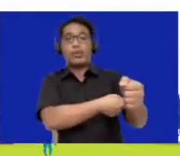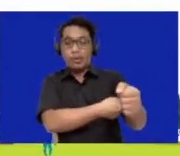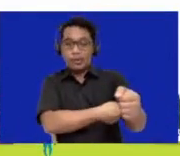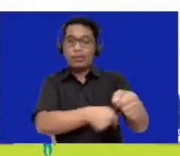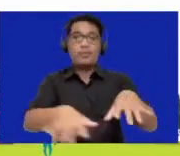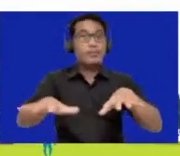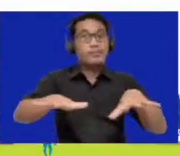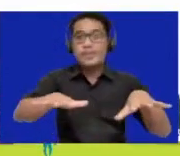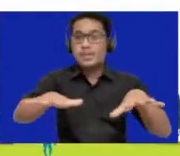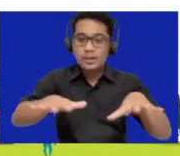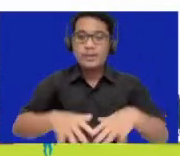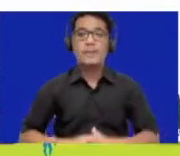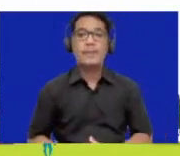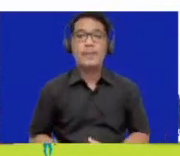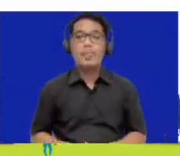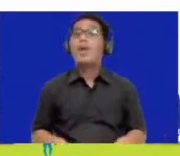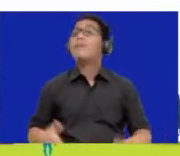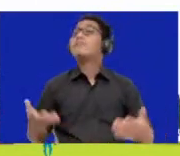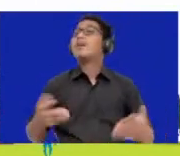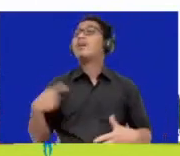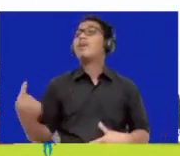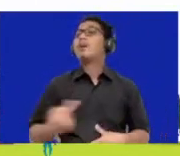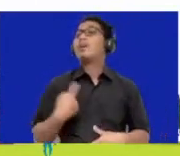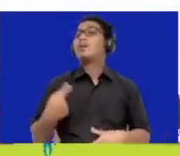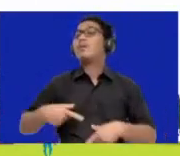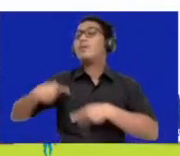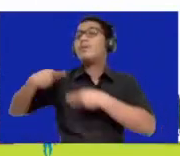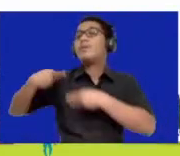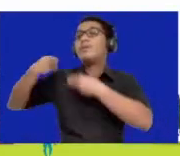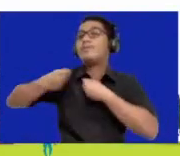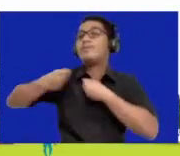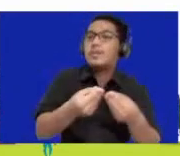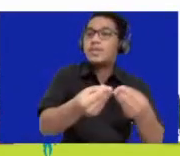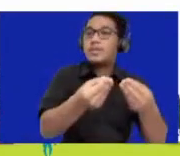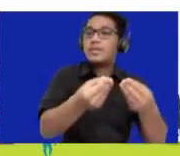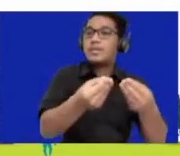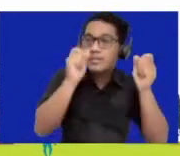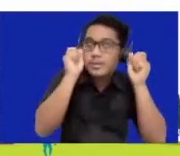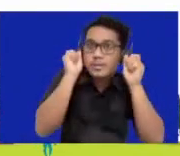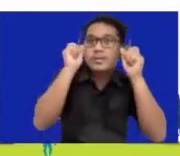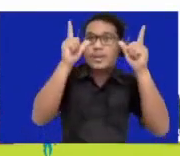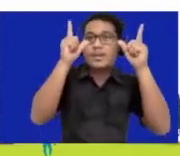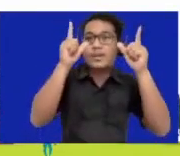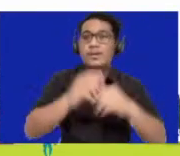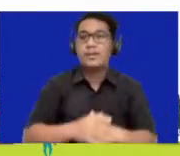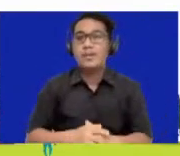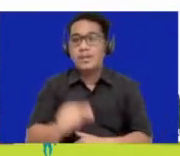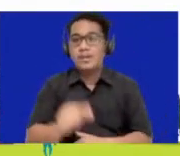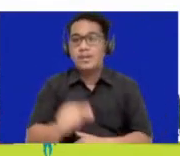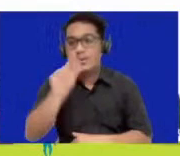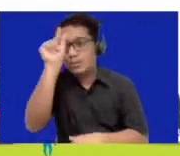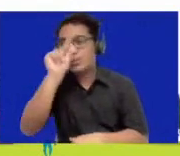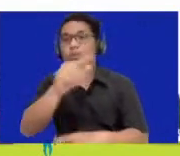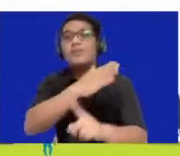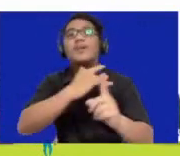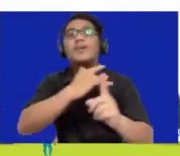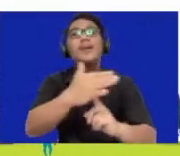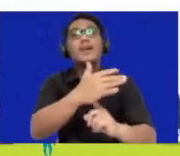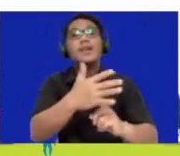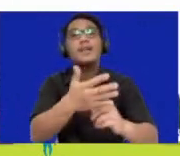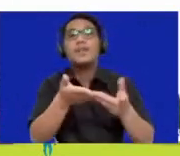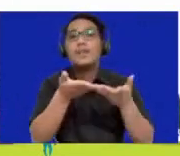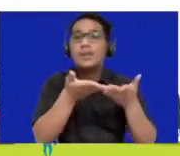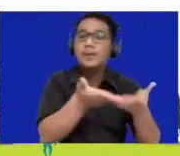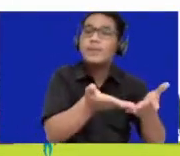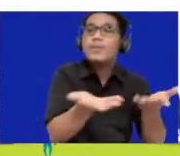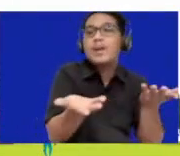preparedness, and response tools. CPP basically works in the first three tiers of disaster management cycle,